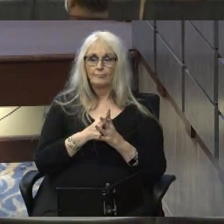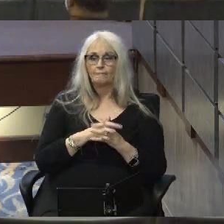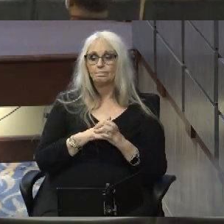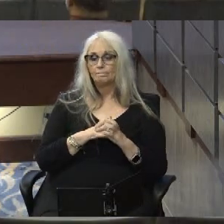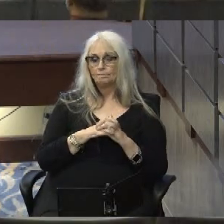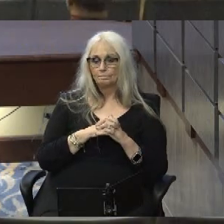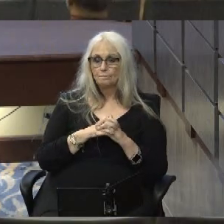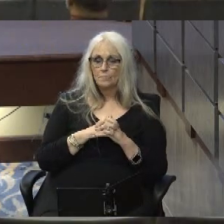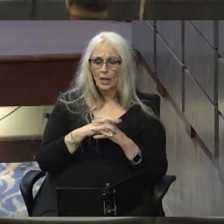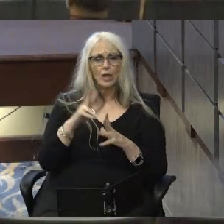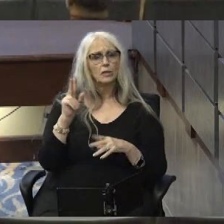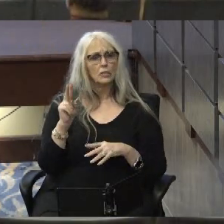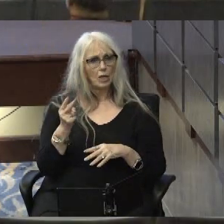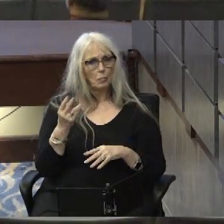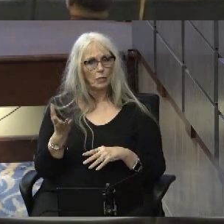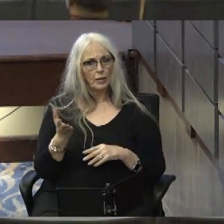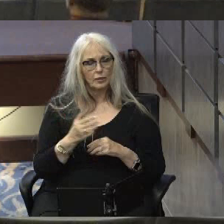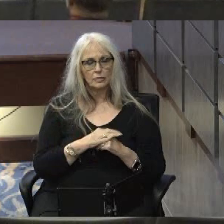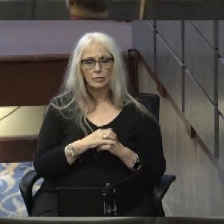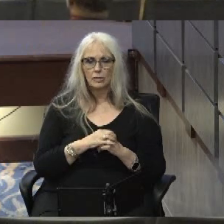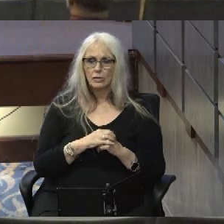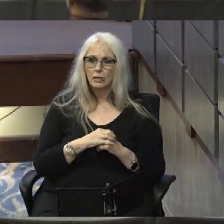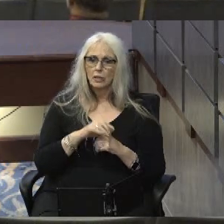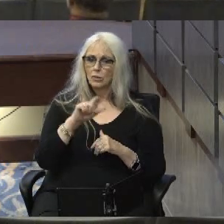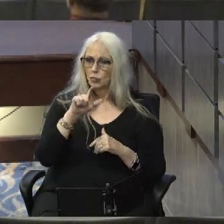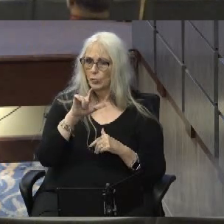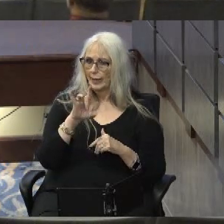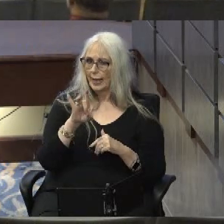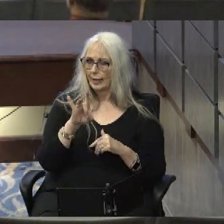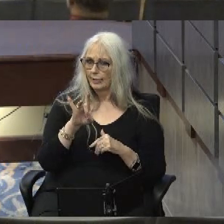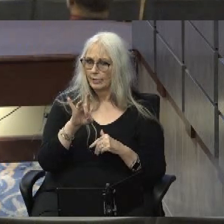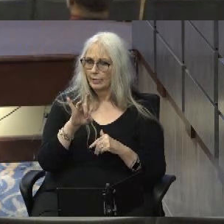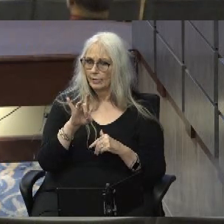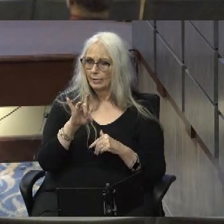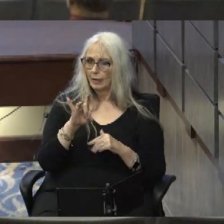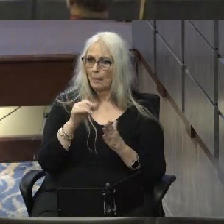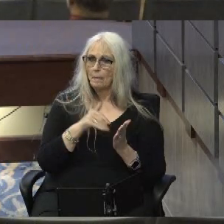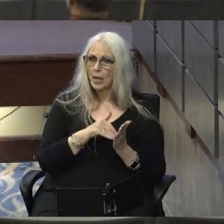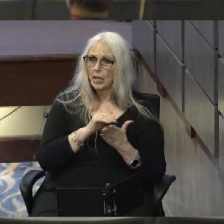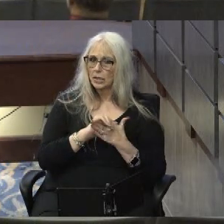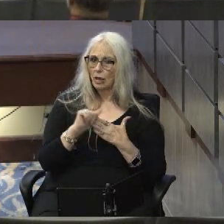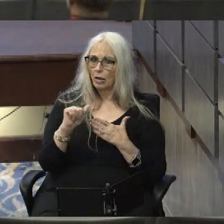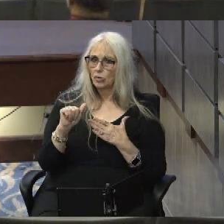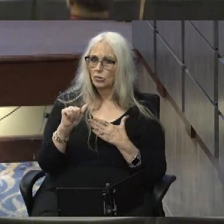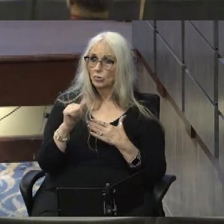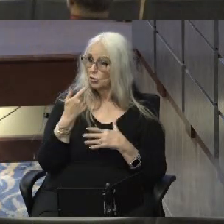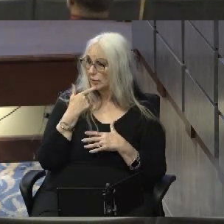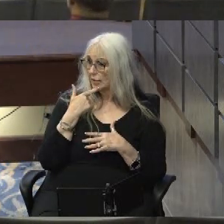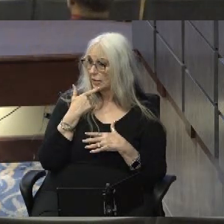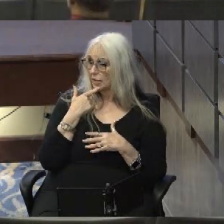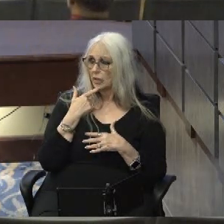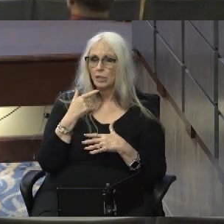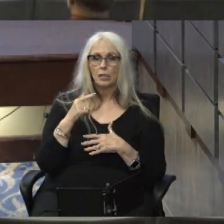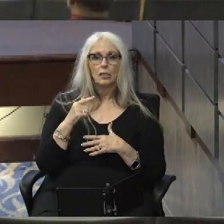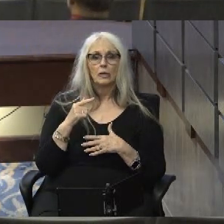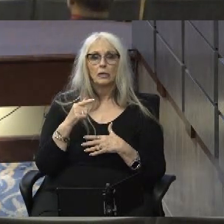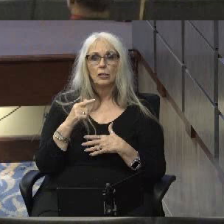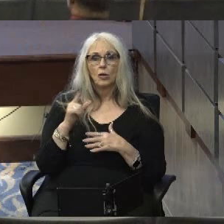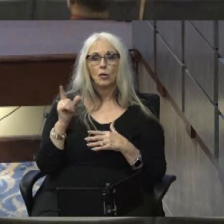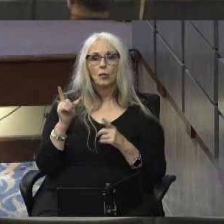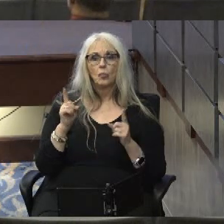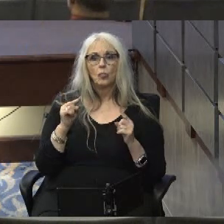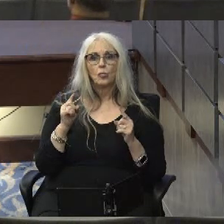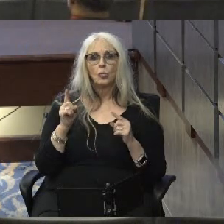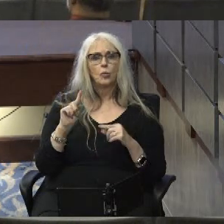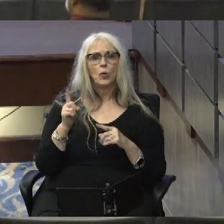Just a couple of things. That $28 million, is that what you said? Yes, sir. Where do we expect that money to come